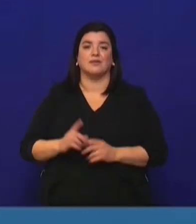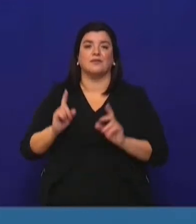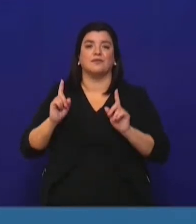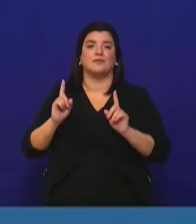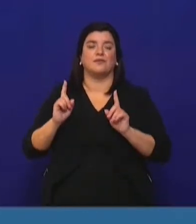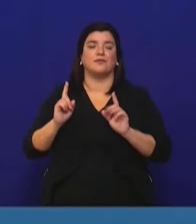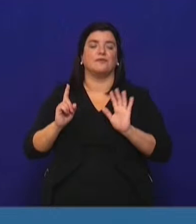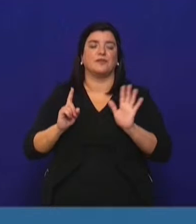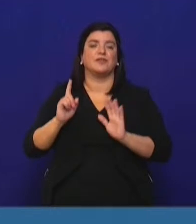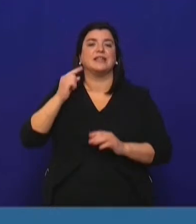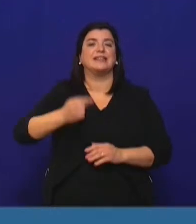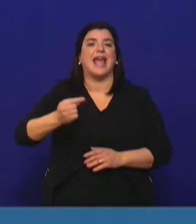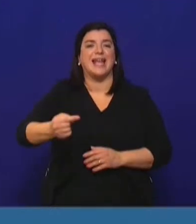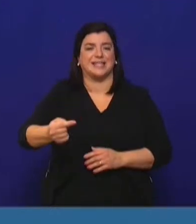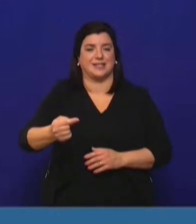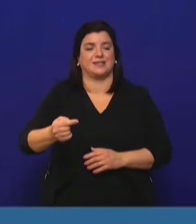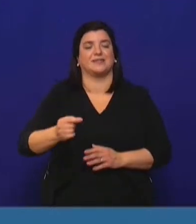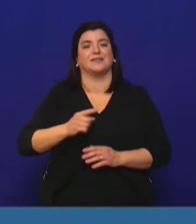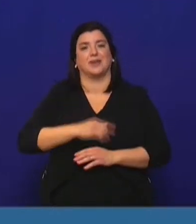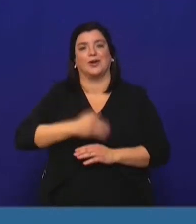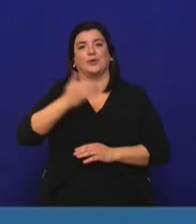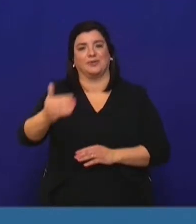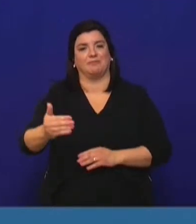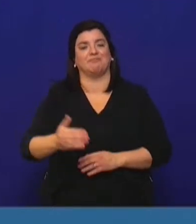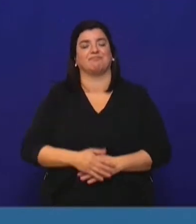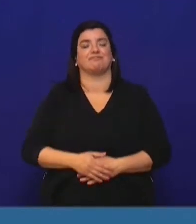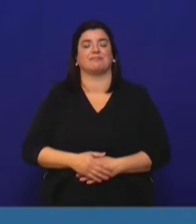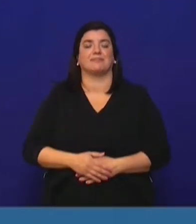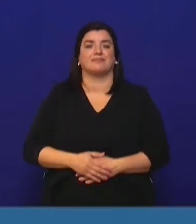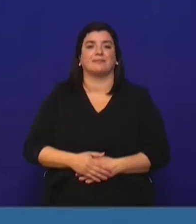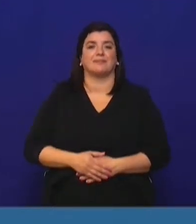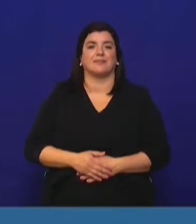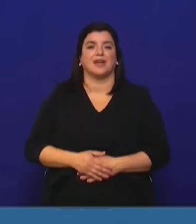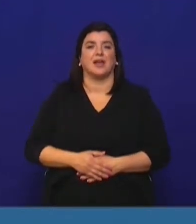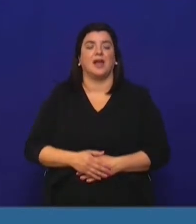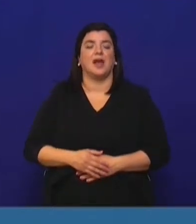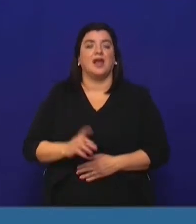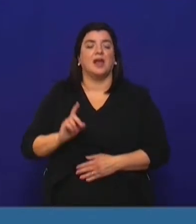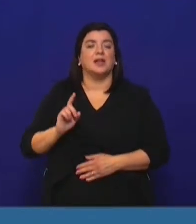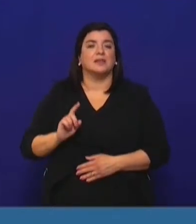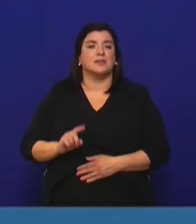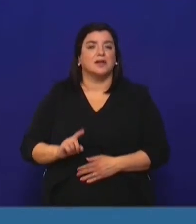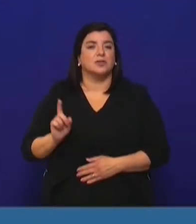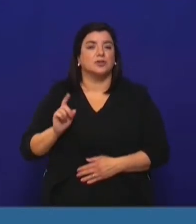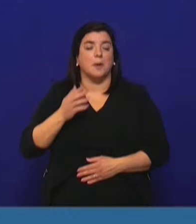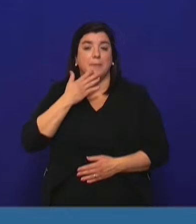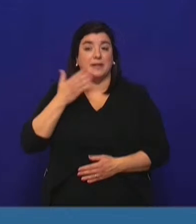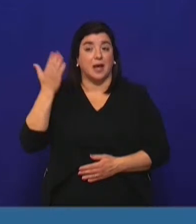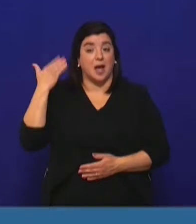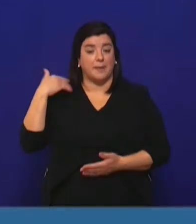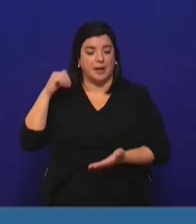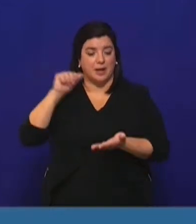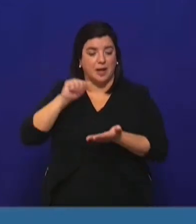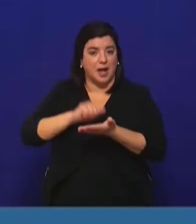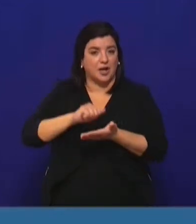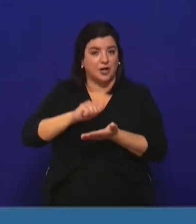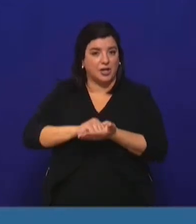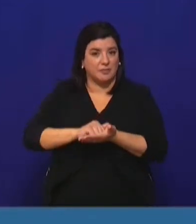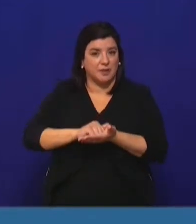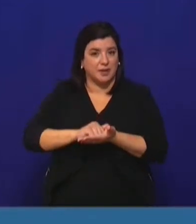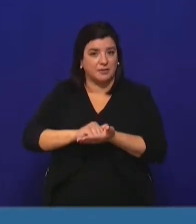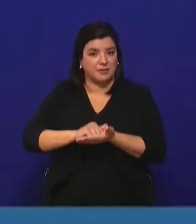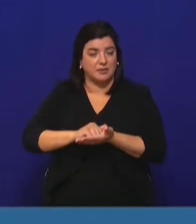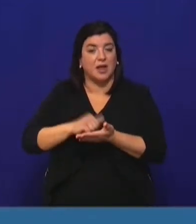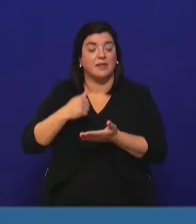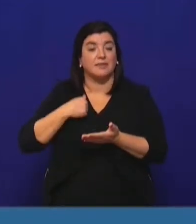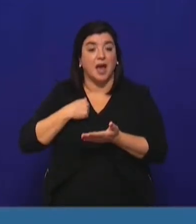li inizjalment aħna meta saru l-agreements ukoll jiġu firmati l-agreements ma' diversi kumpaniji. Ħalli